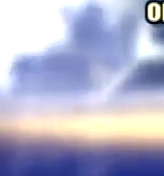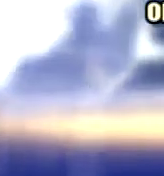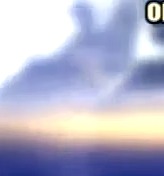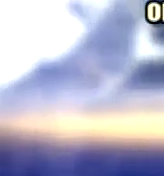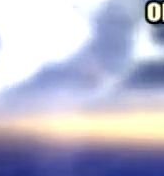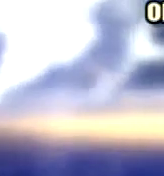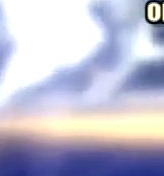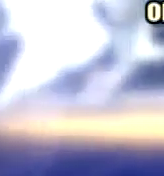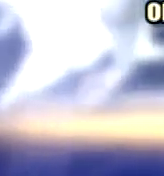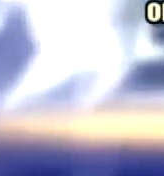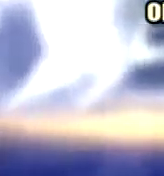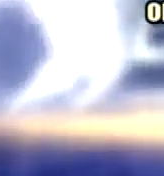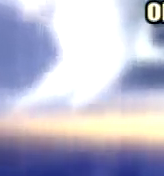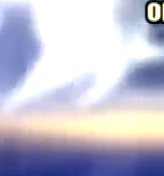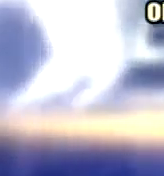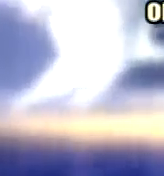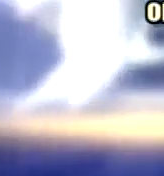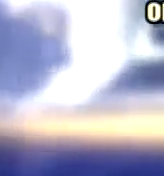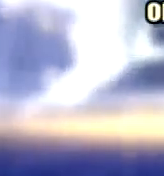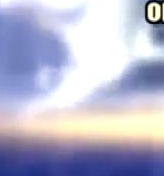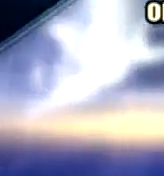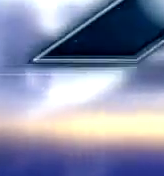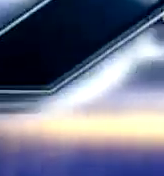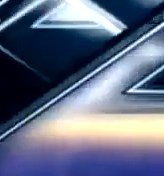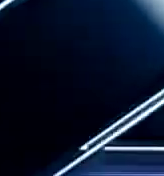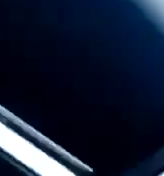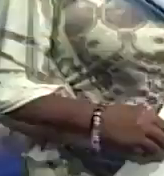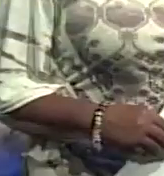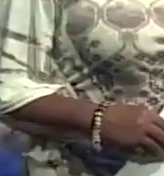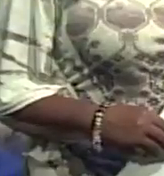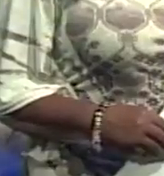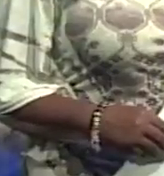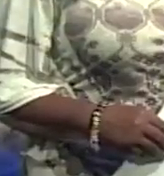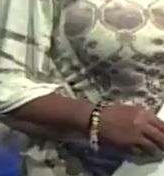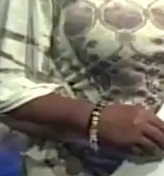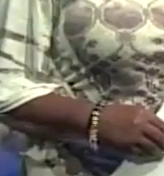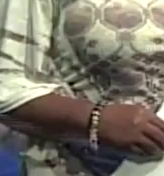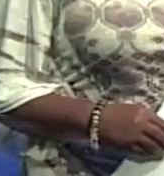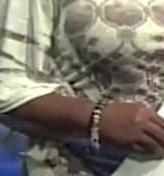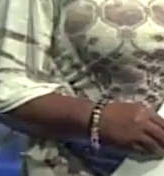www.znsbahamas.com or become our friend on ZNS's official Facebook page. And that